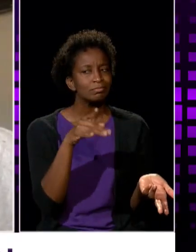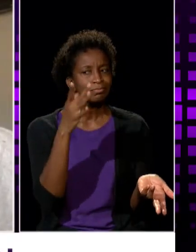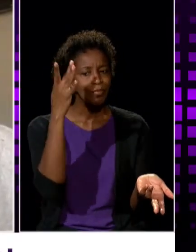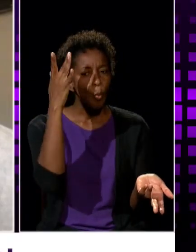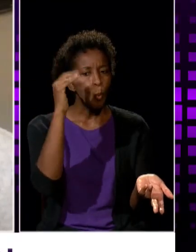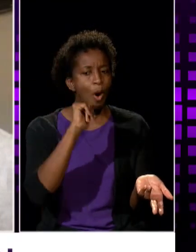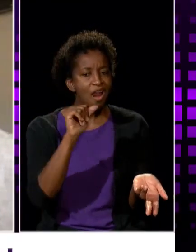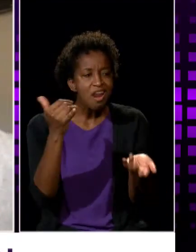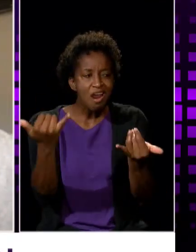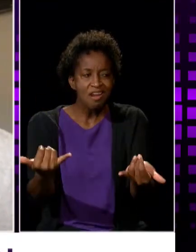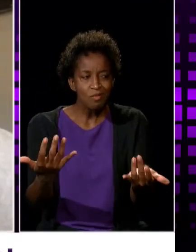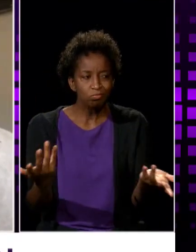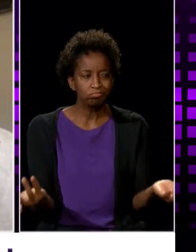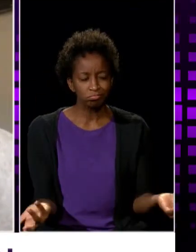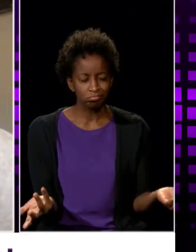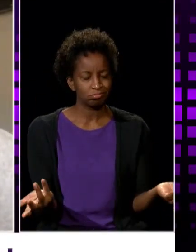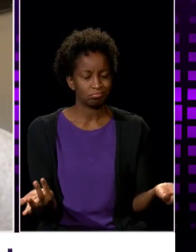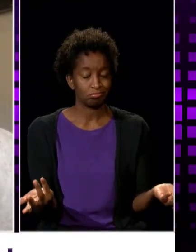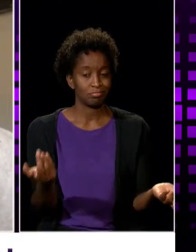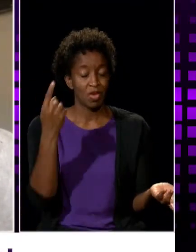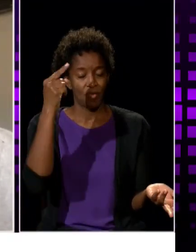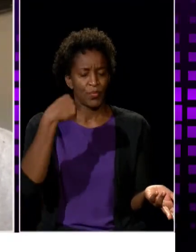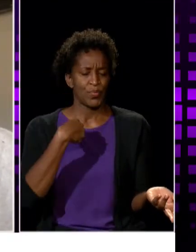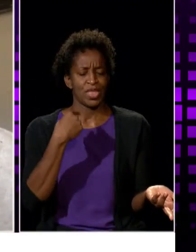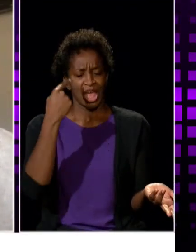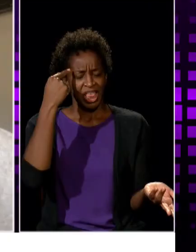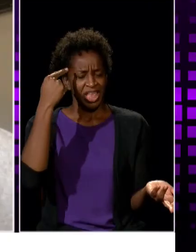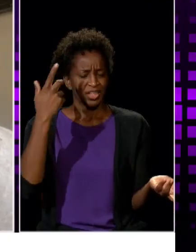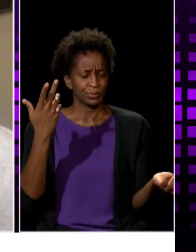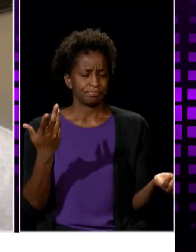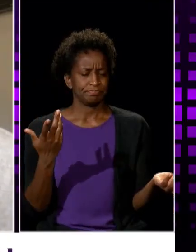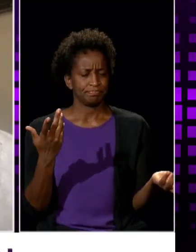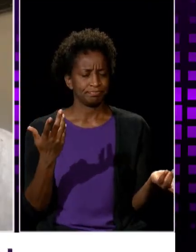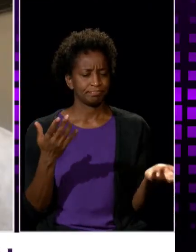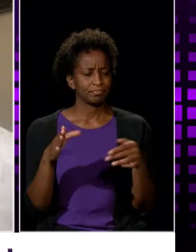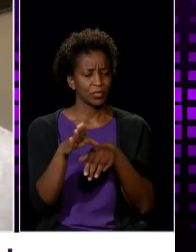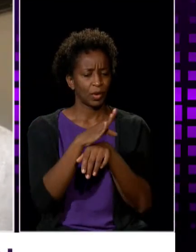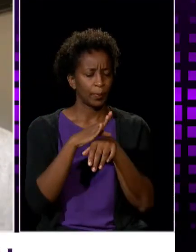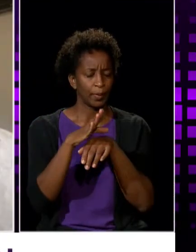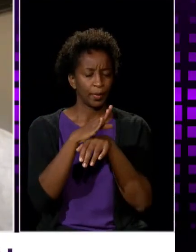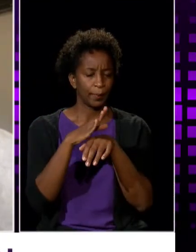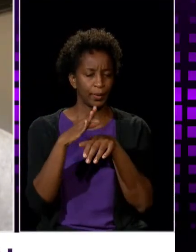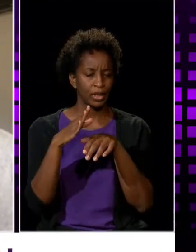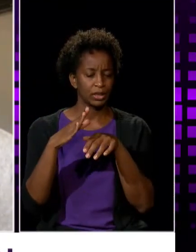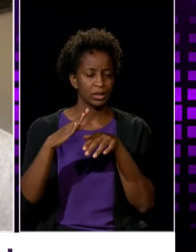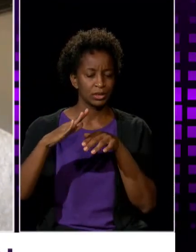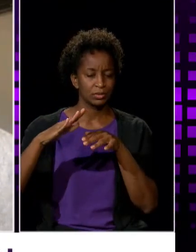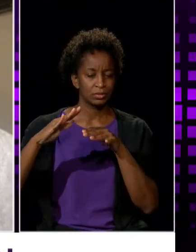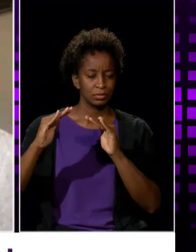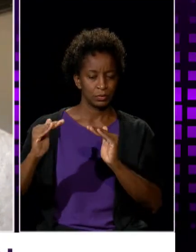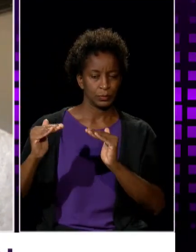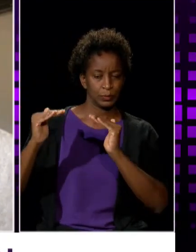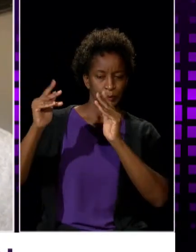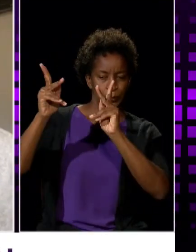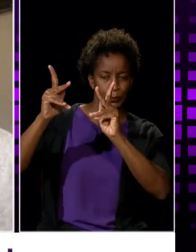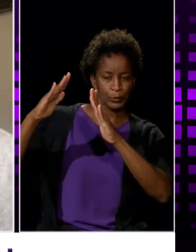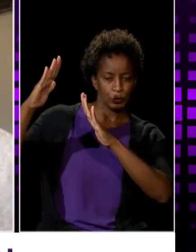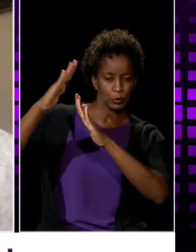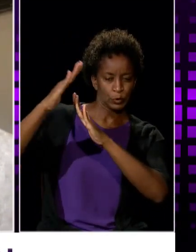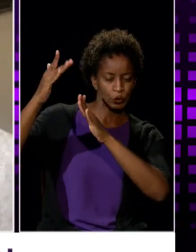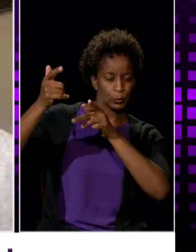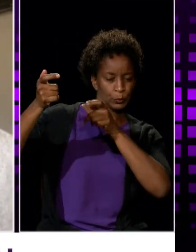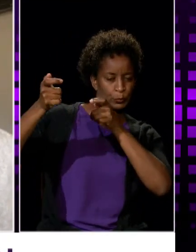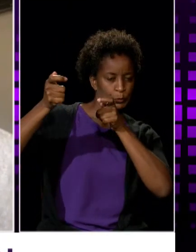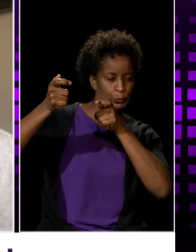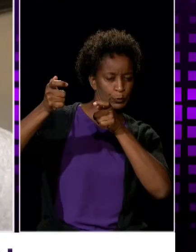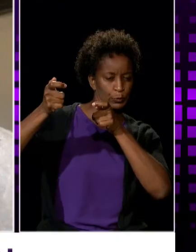that the head of state of Barbados being a Barbadian is such a big